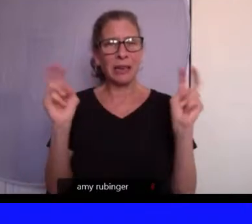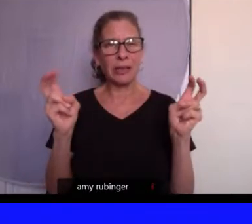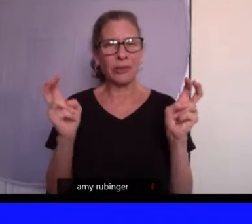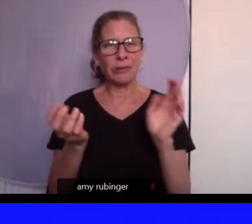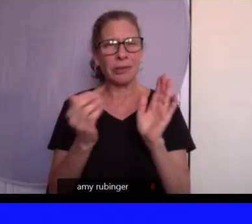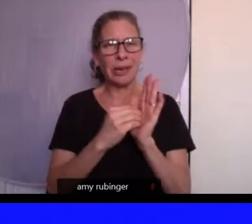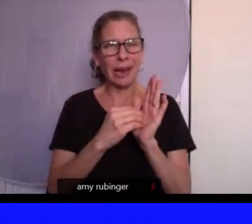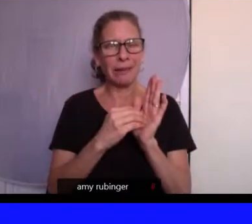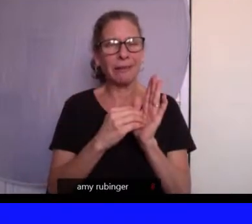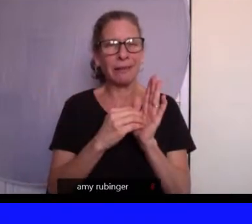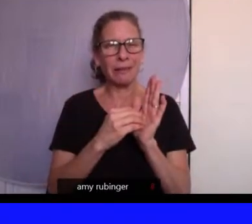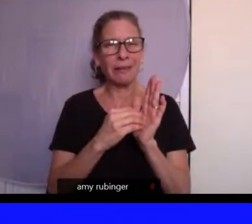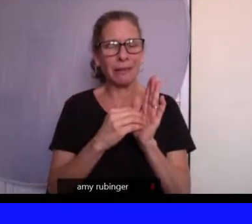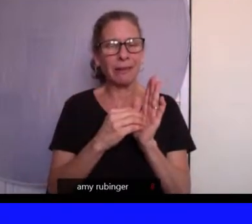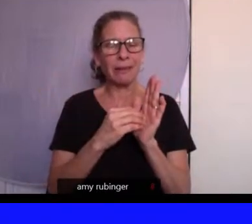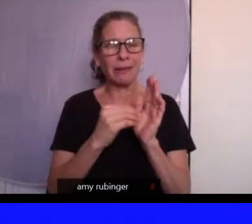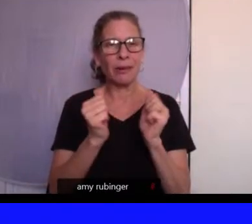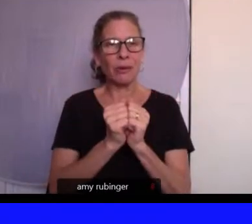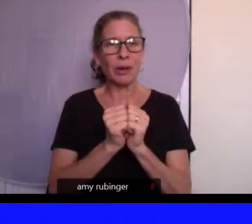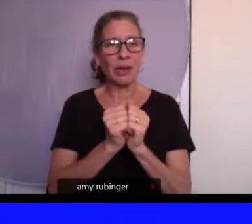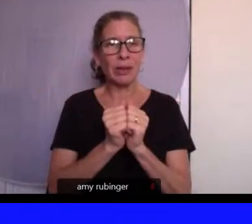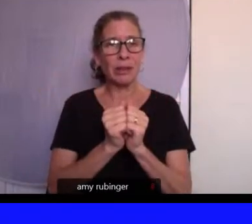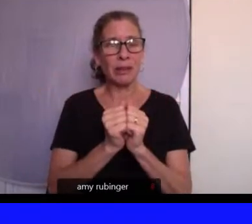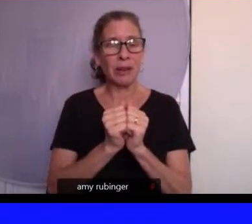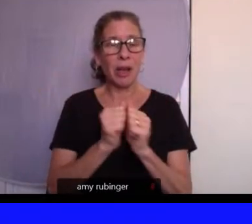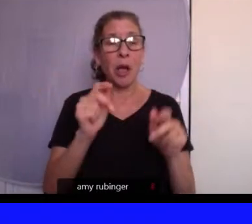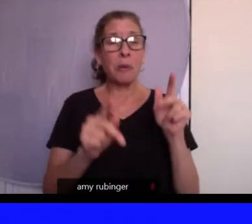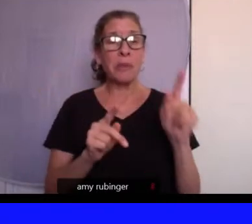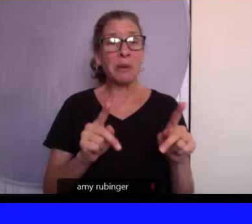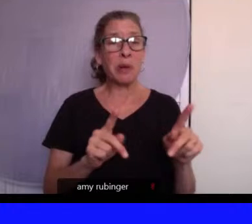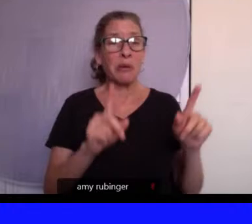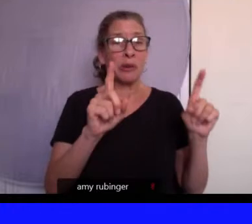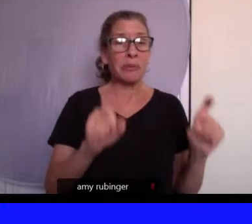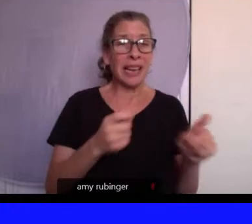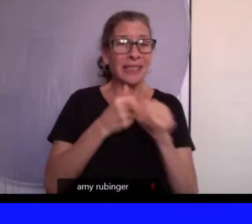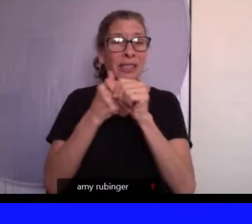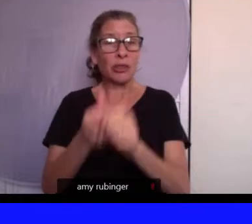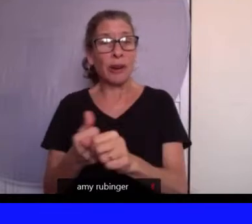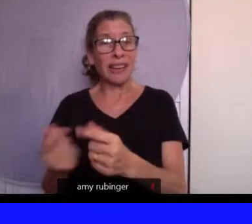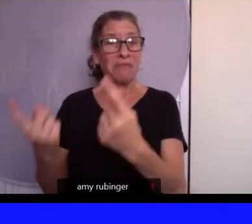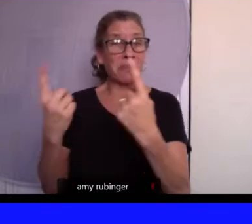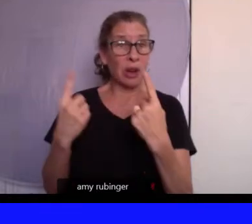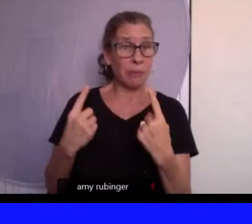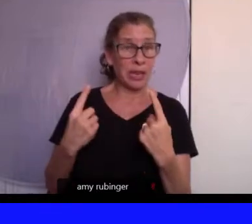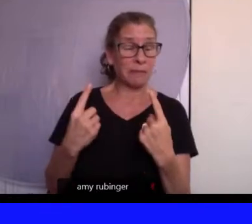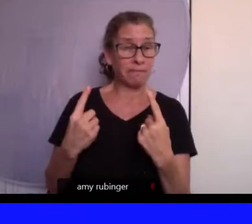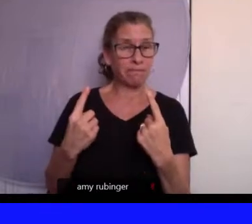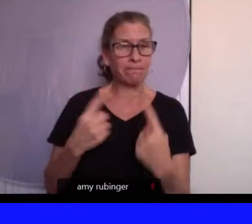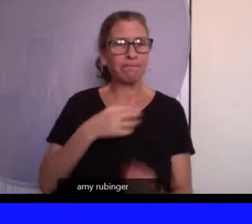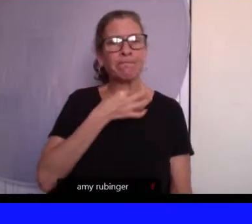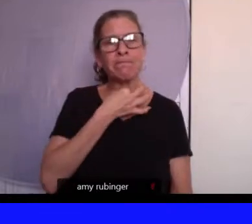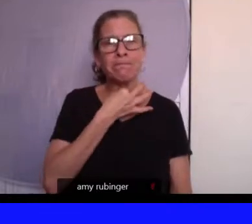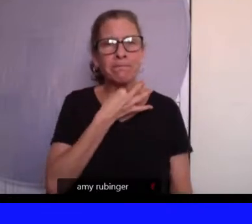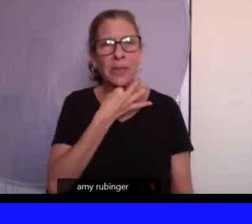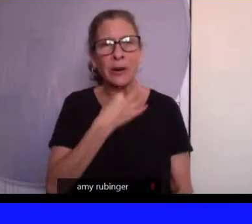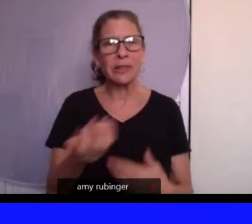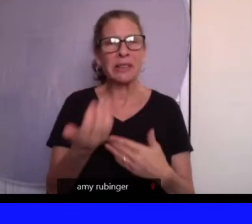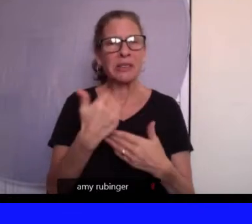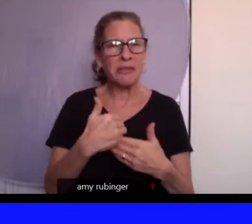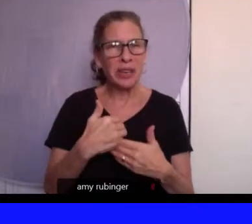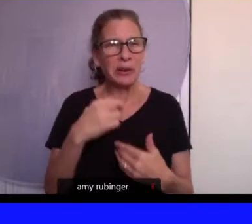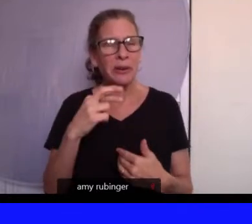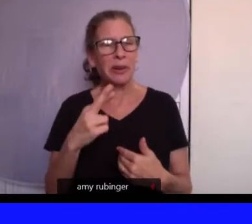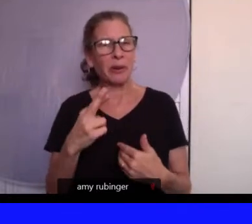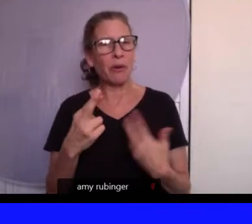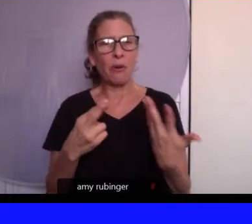Vince, it's the rise though was very fast. So we are now trying